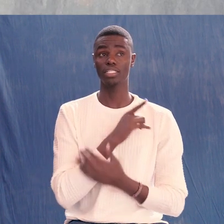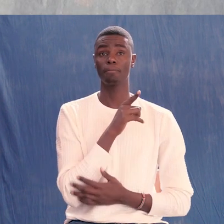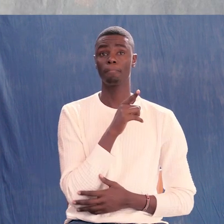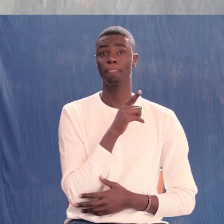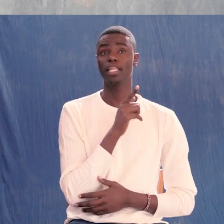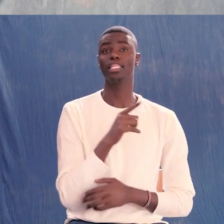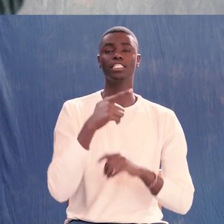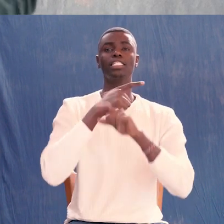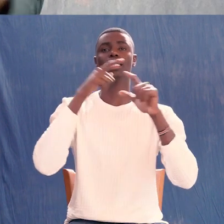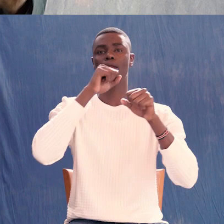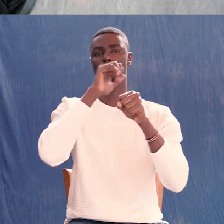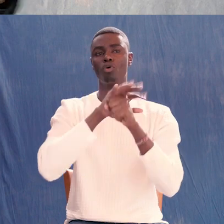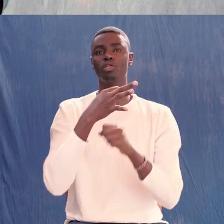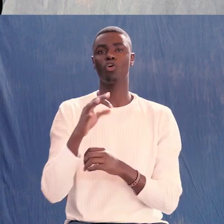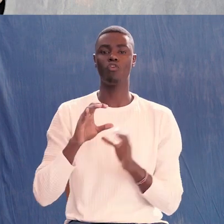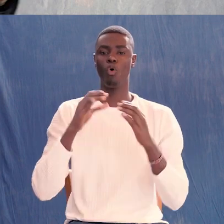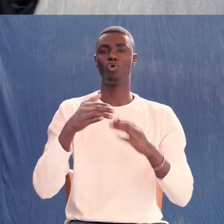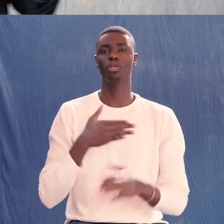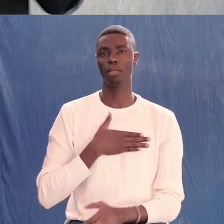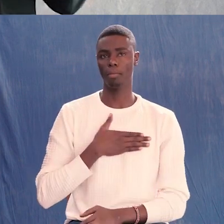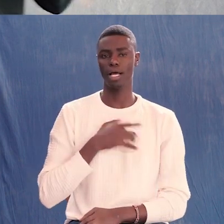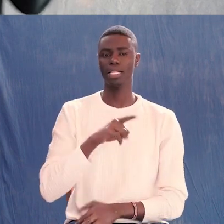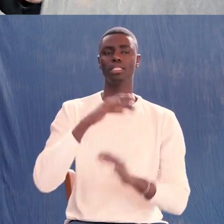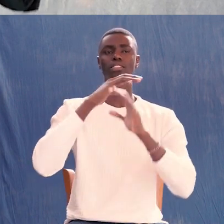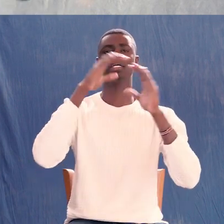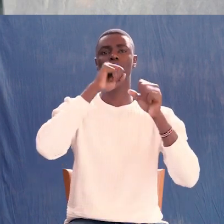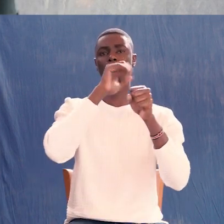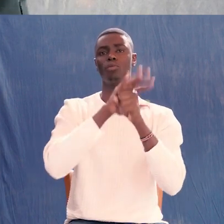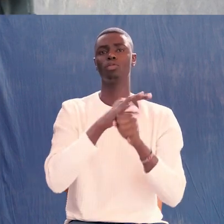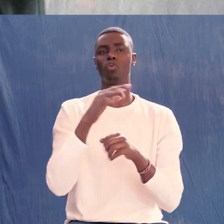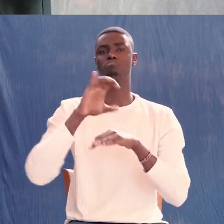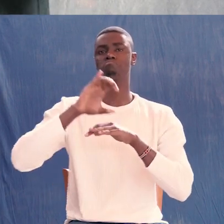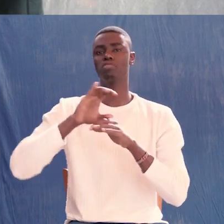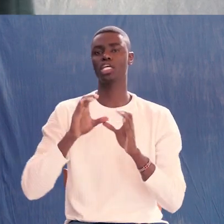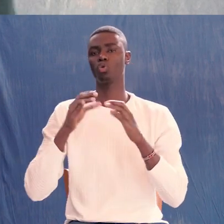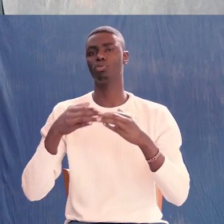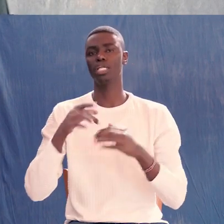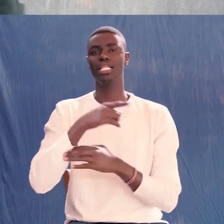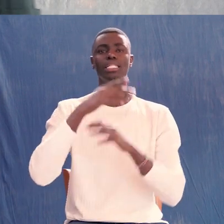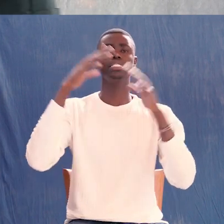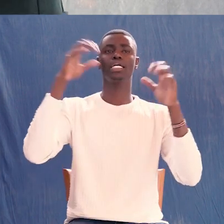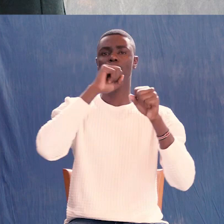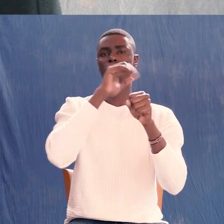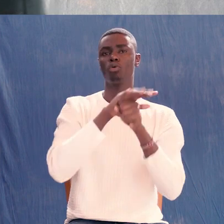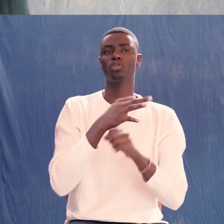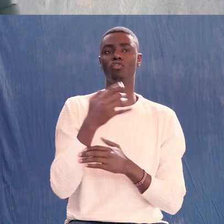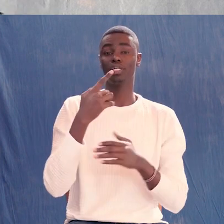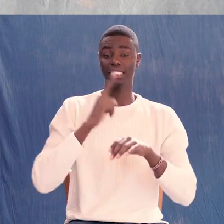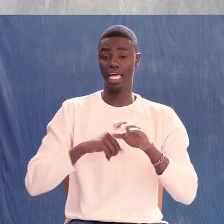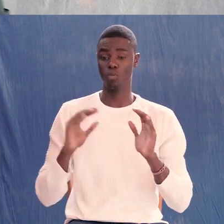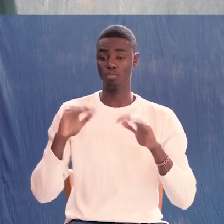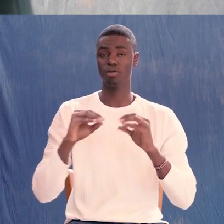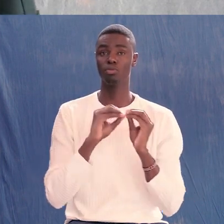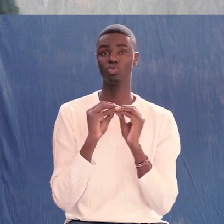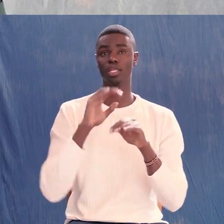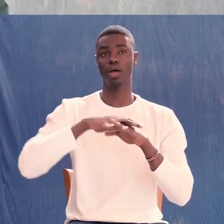great promise of our community. This is the great promise of church community. This is the great promise of when we gather together